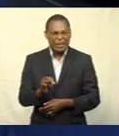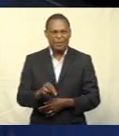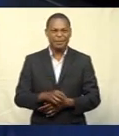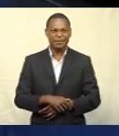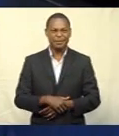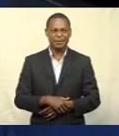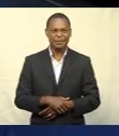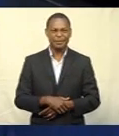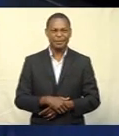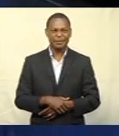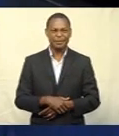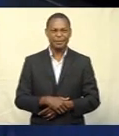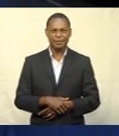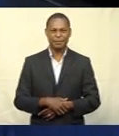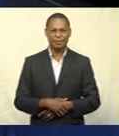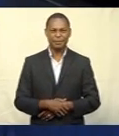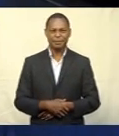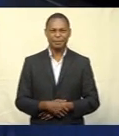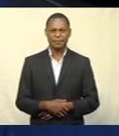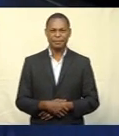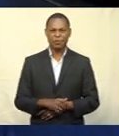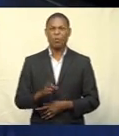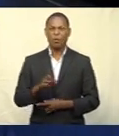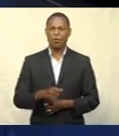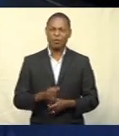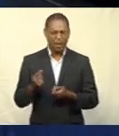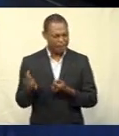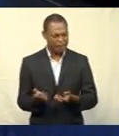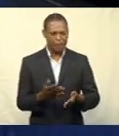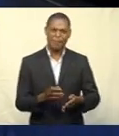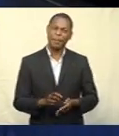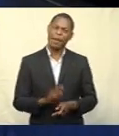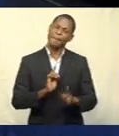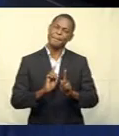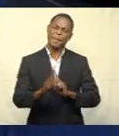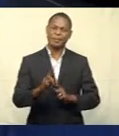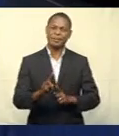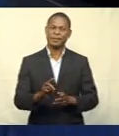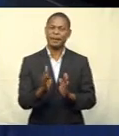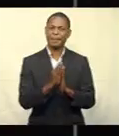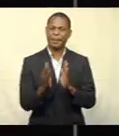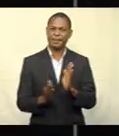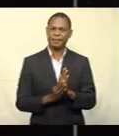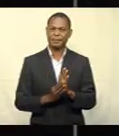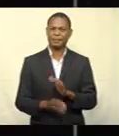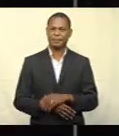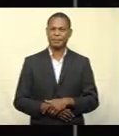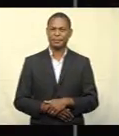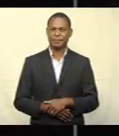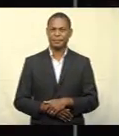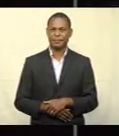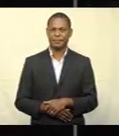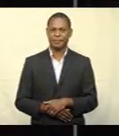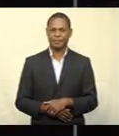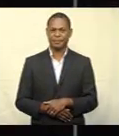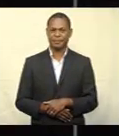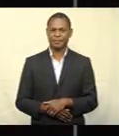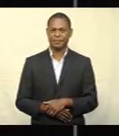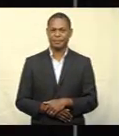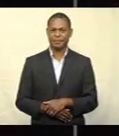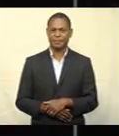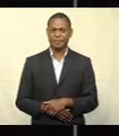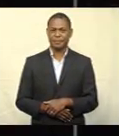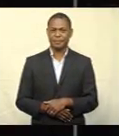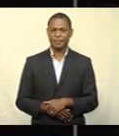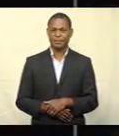the report will then be tabled and passed as bill in Parliament. Edwin. Naka, Eleanor. Over a